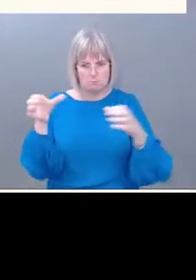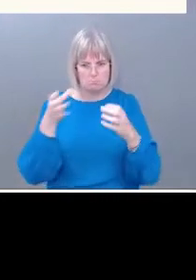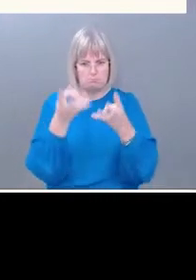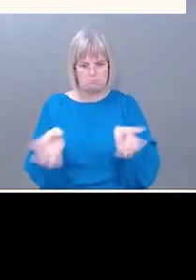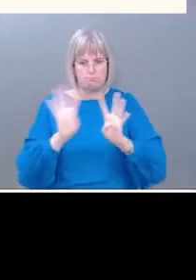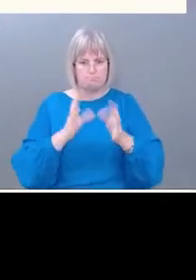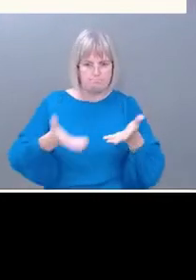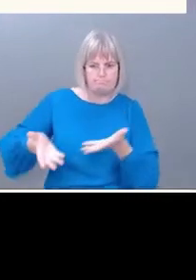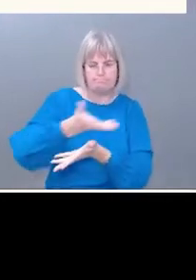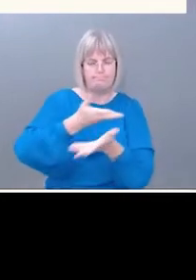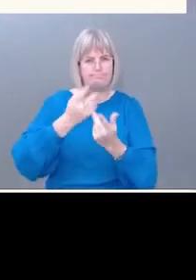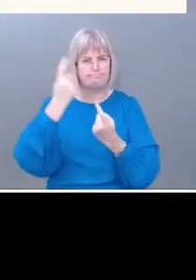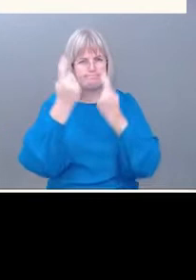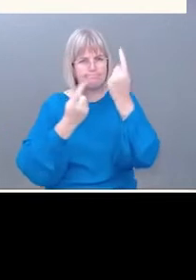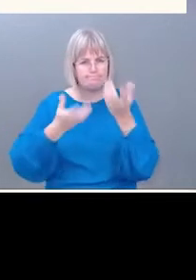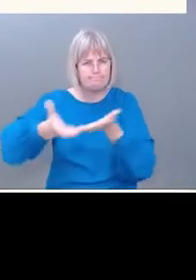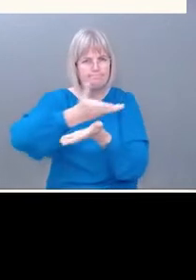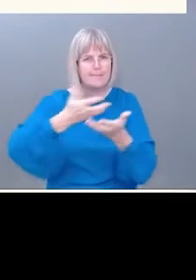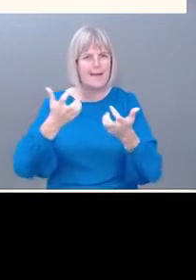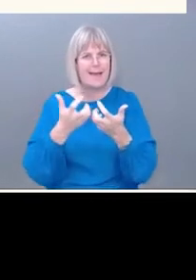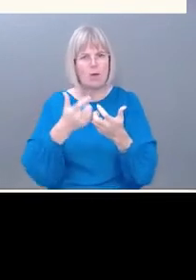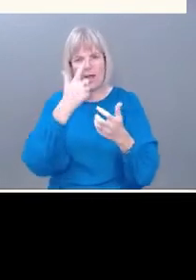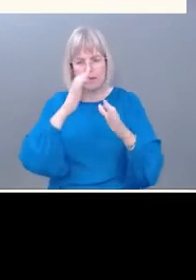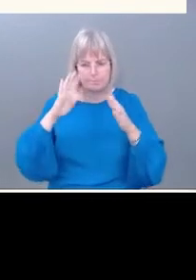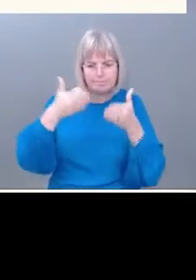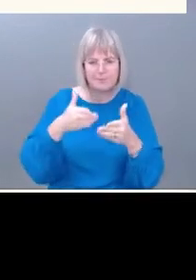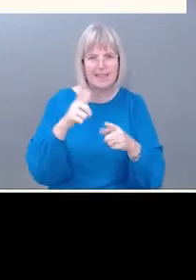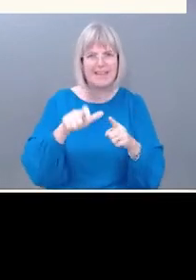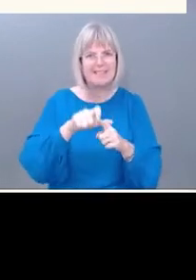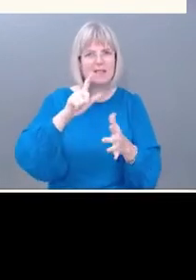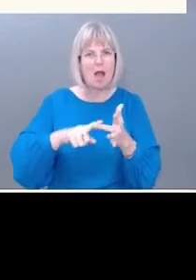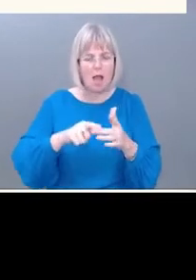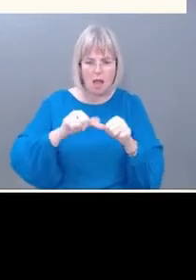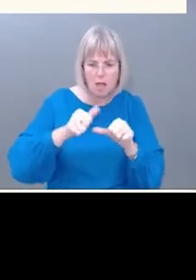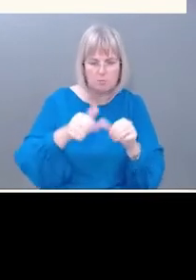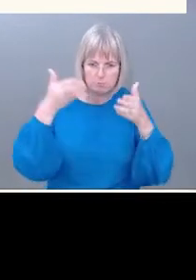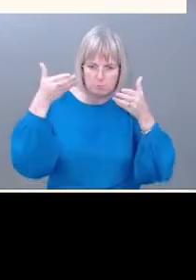about how we can focus on the EDI agenda for the course. And for